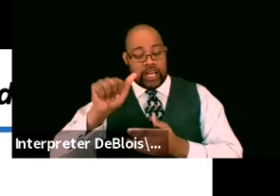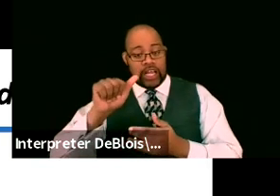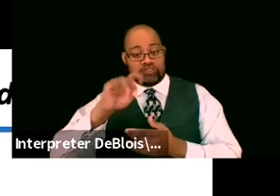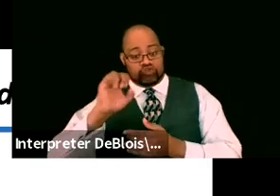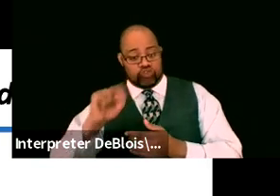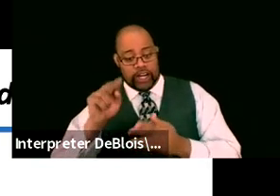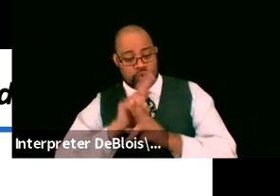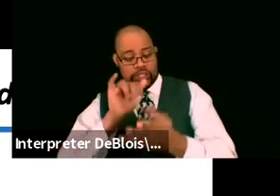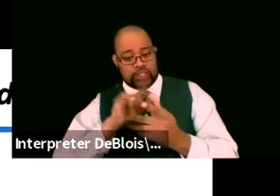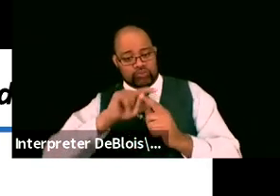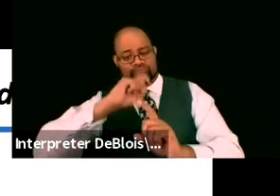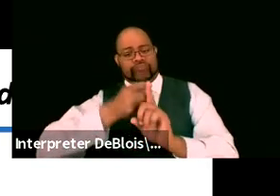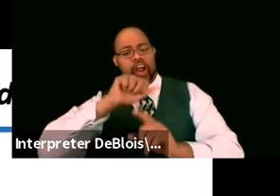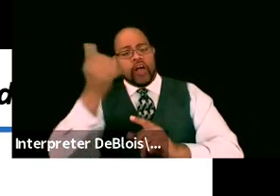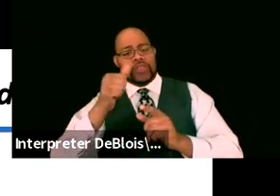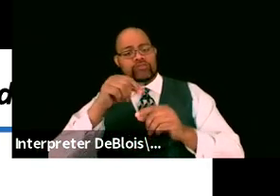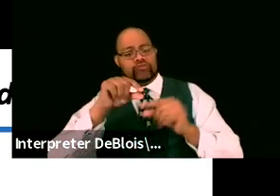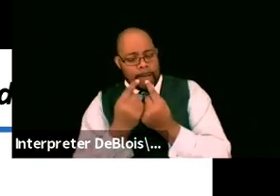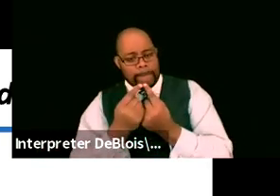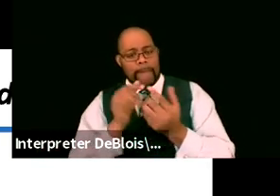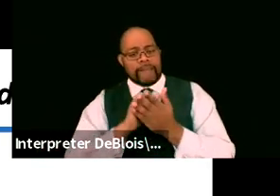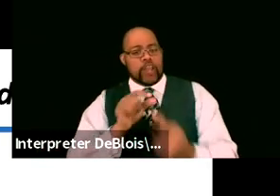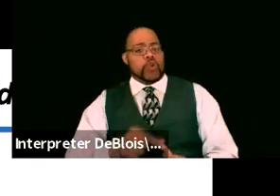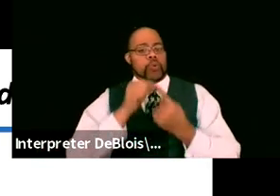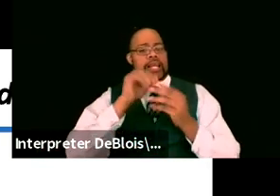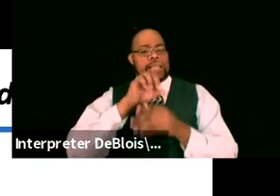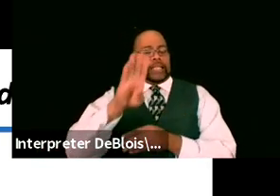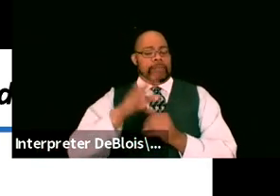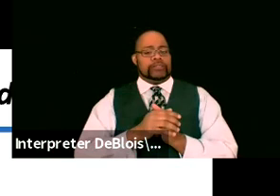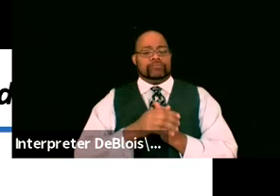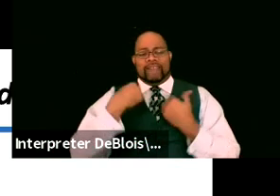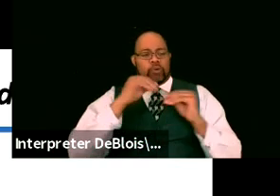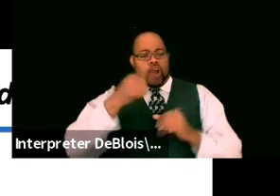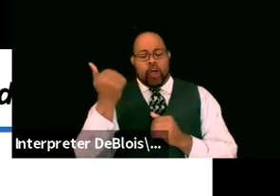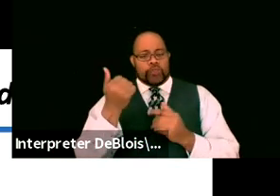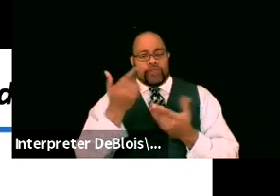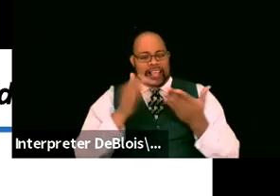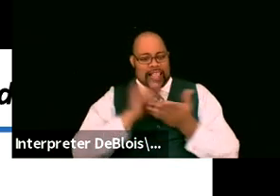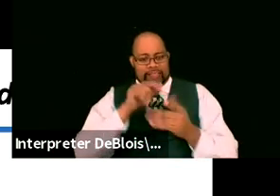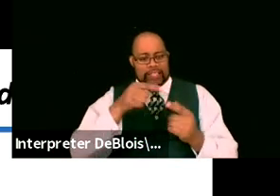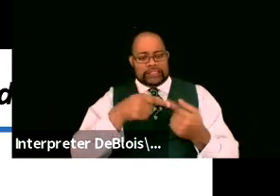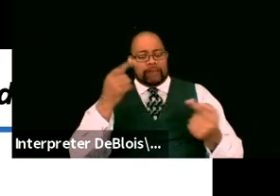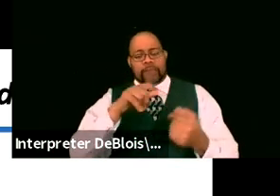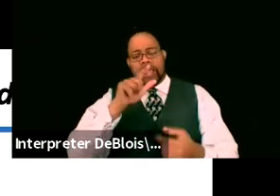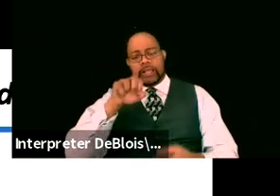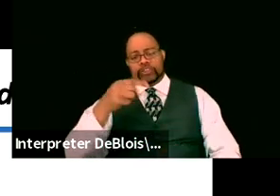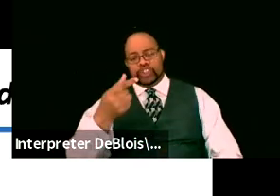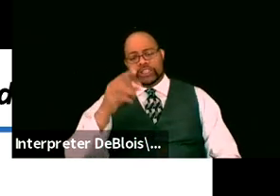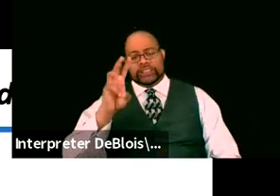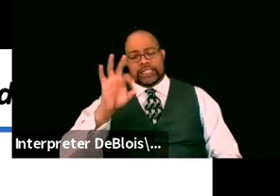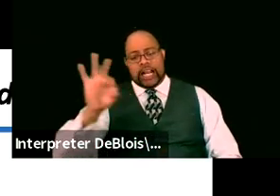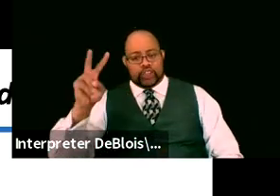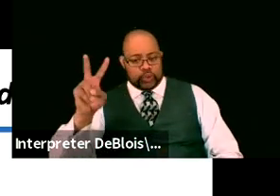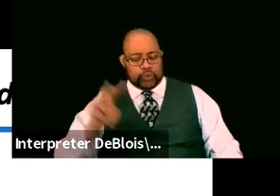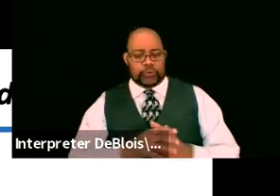used to designate other species groups is quite unique in the database. There aren't any other isolates like it apart from LMG